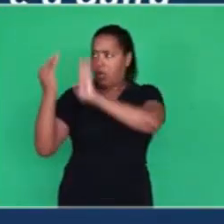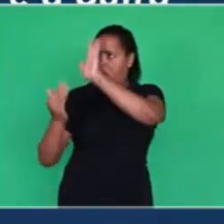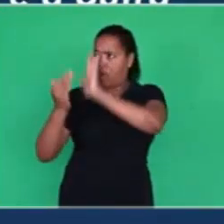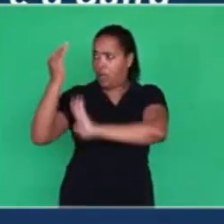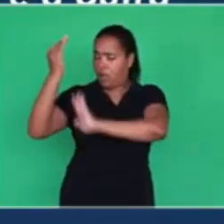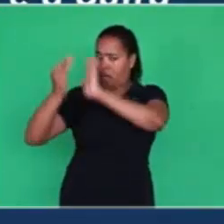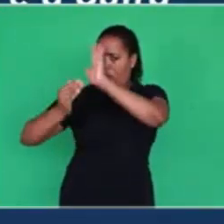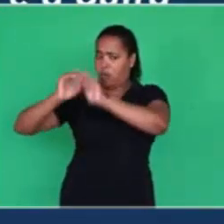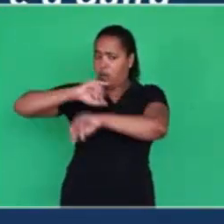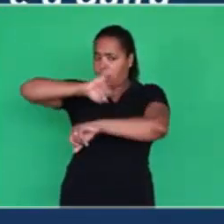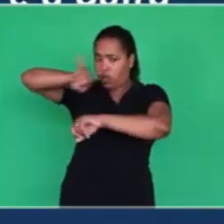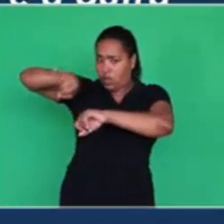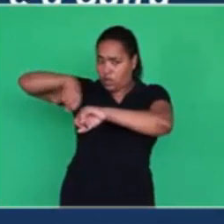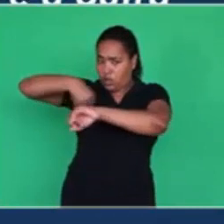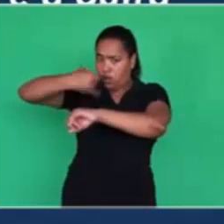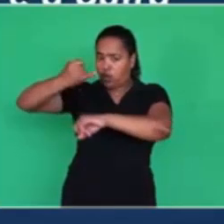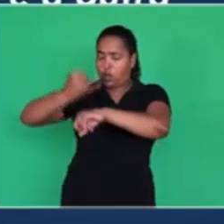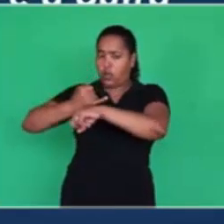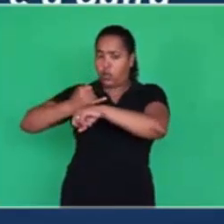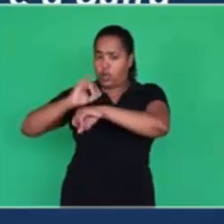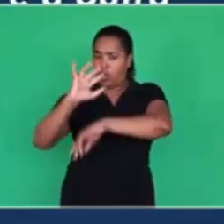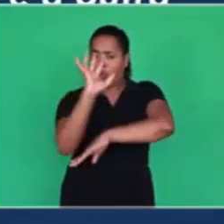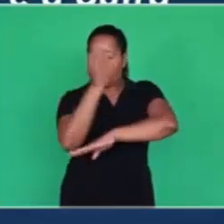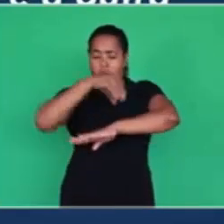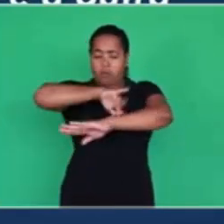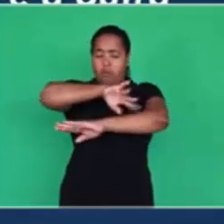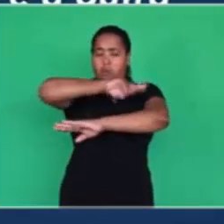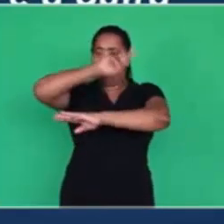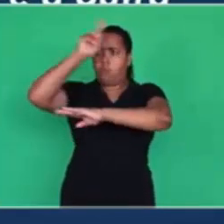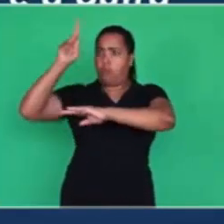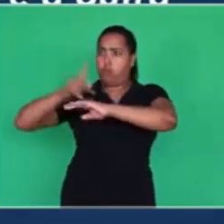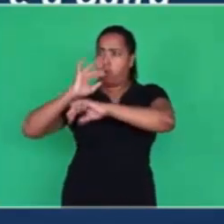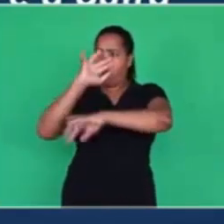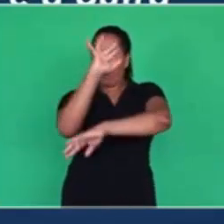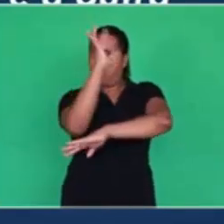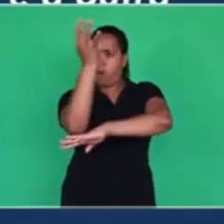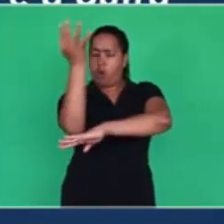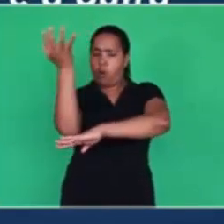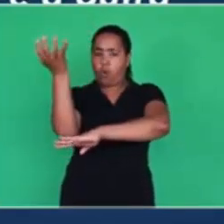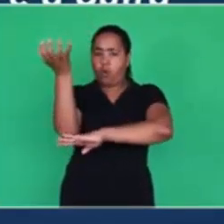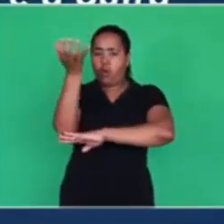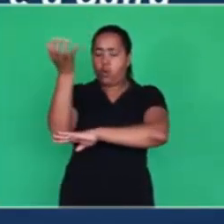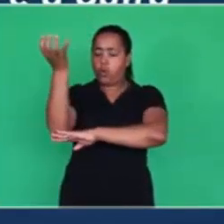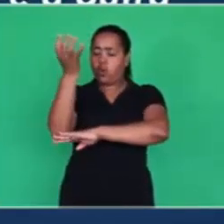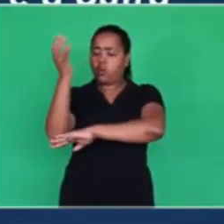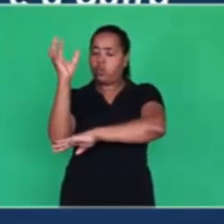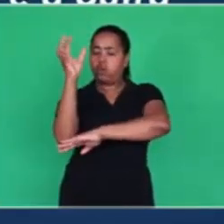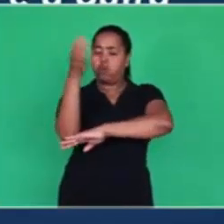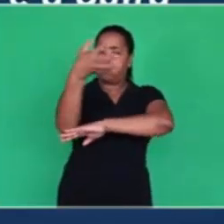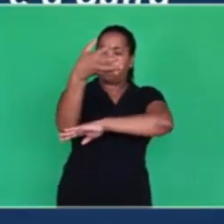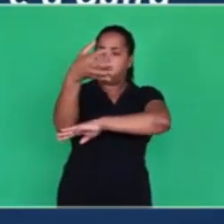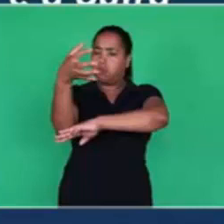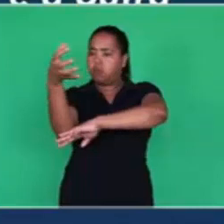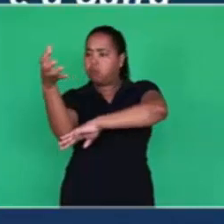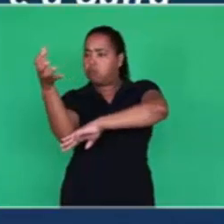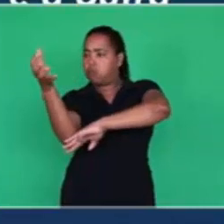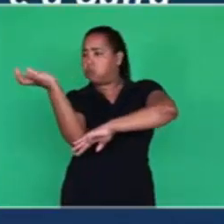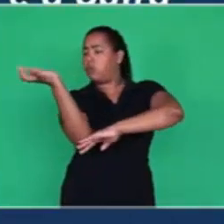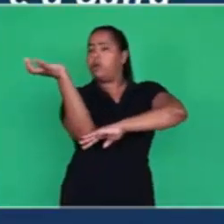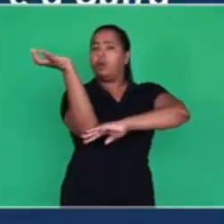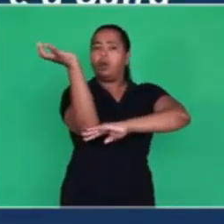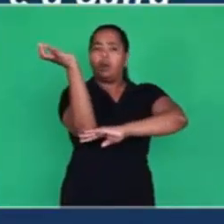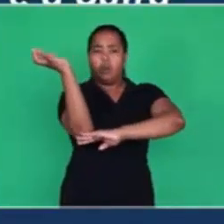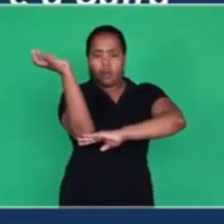the south. If you study this, you will see that some mention that there will be a great